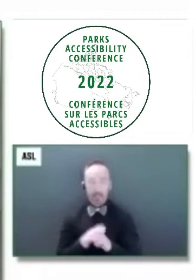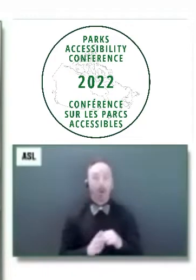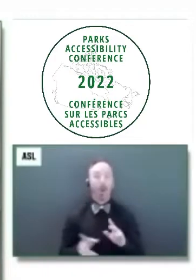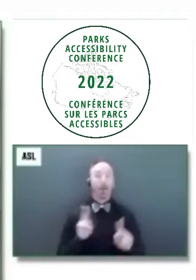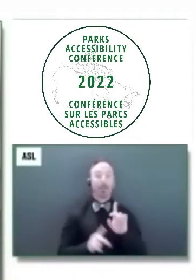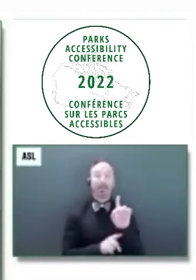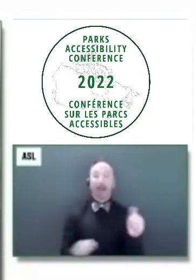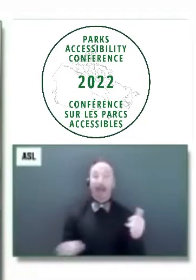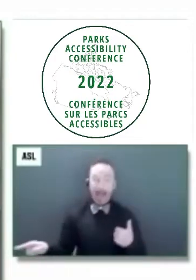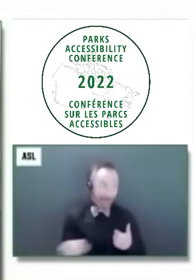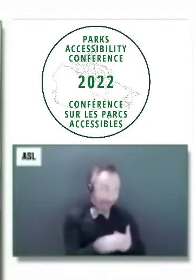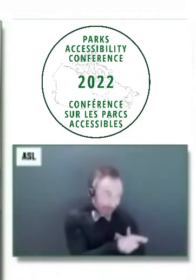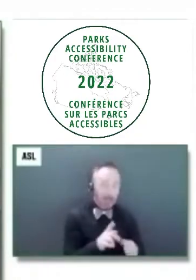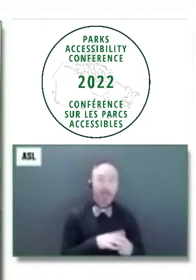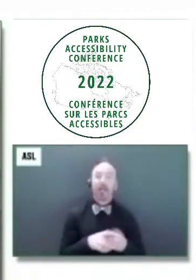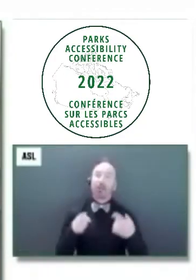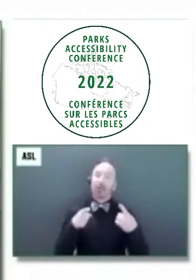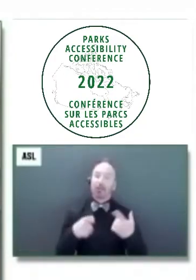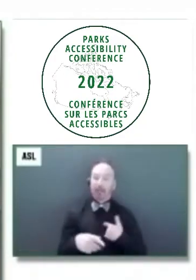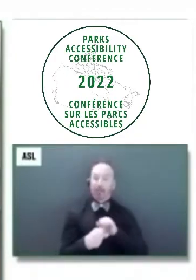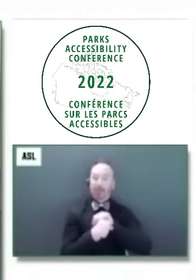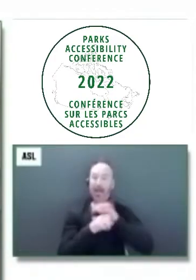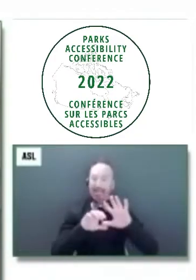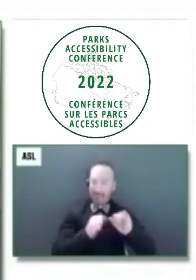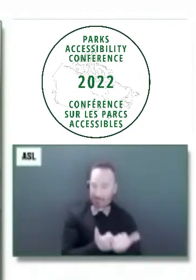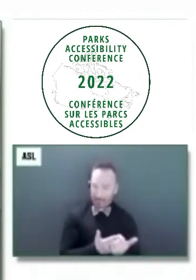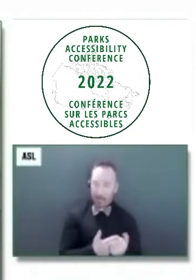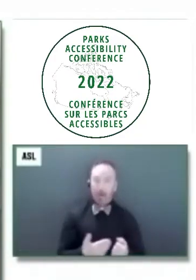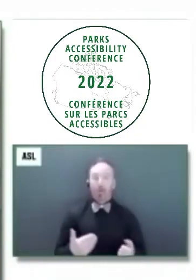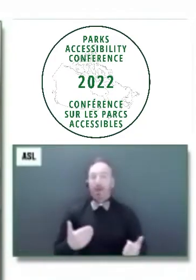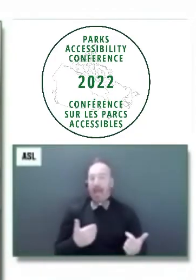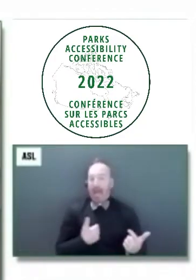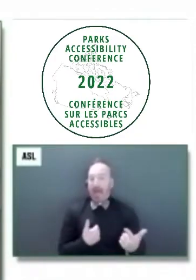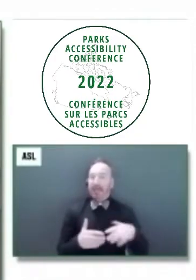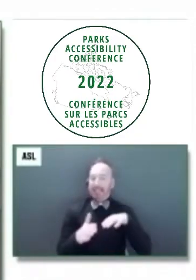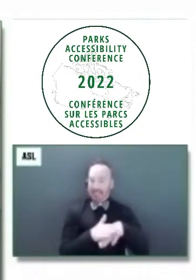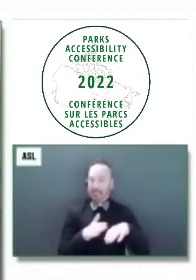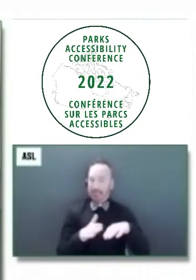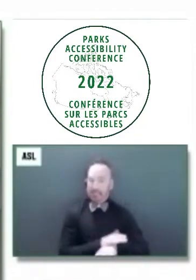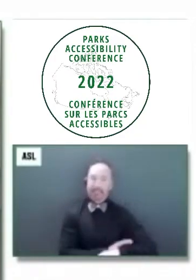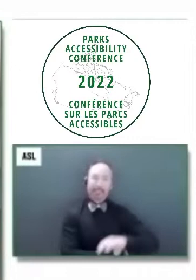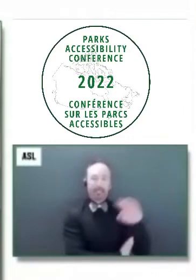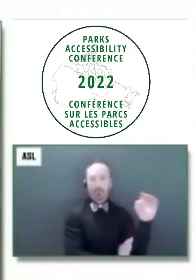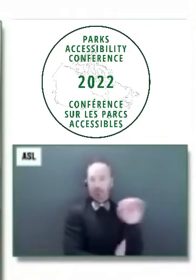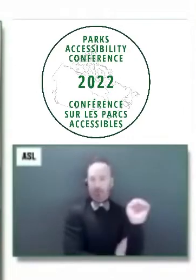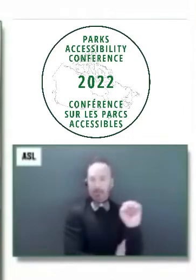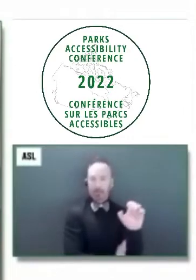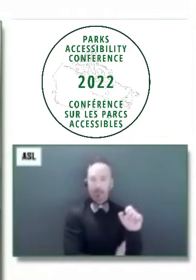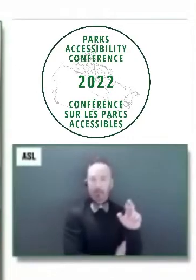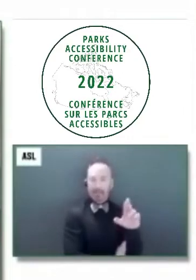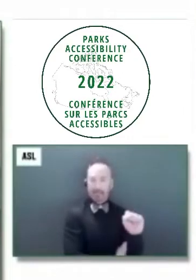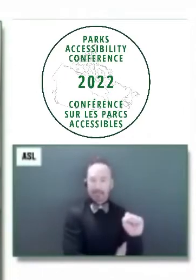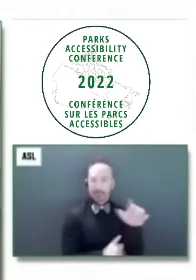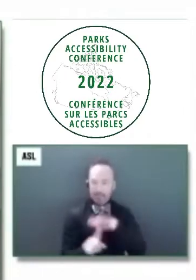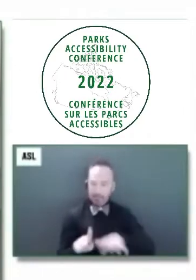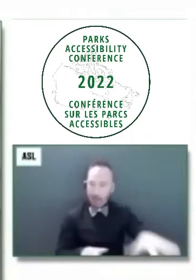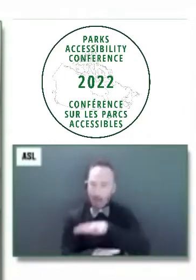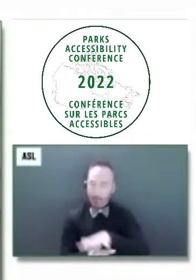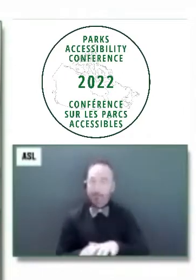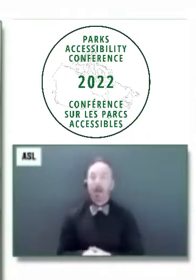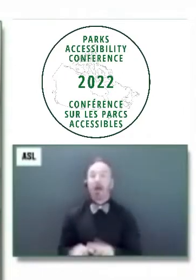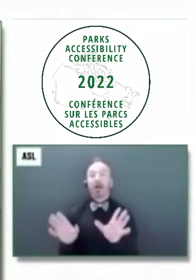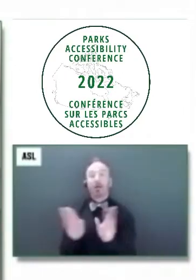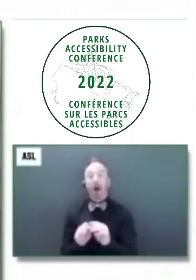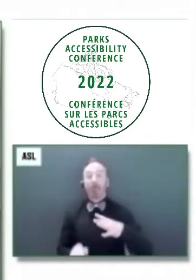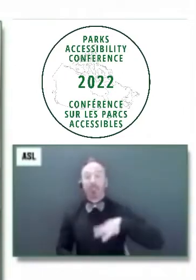we have an incipient, yet often hidden, accessibility crisis in society. Conferences and discussions like this